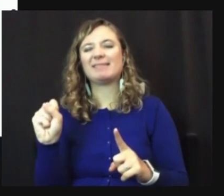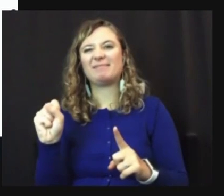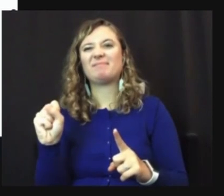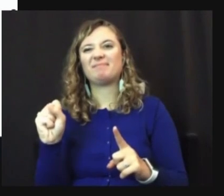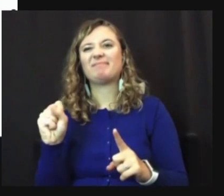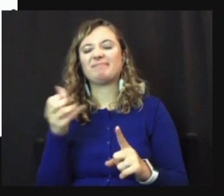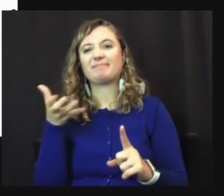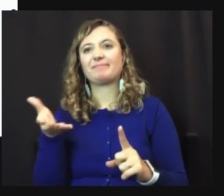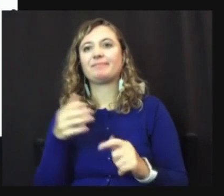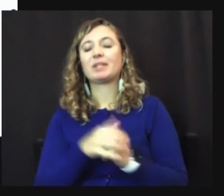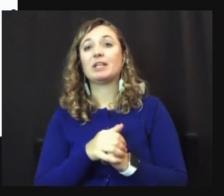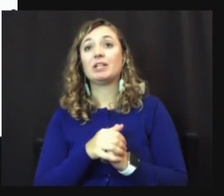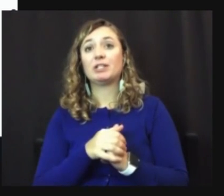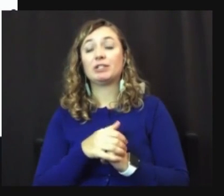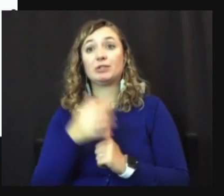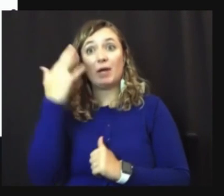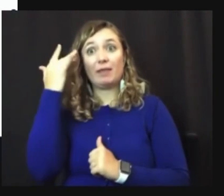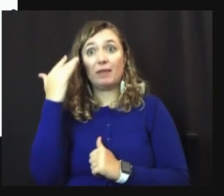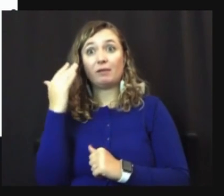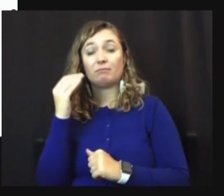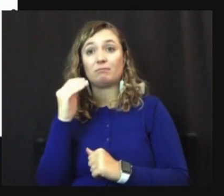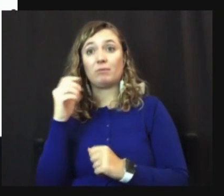should be allowed to STEM at work?